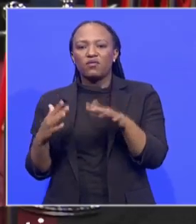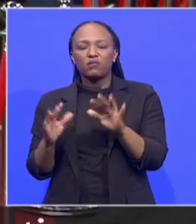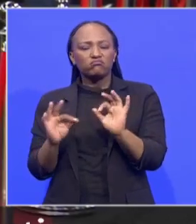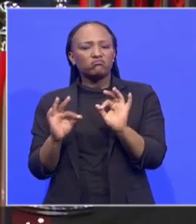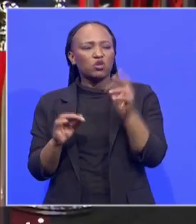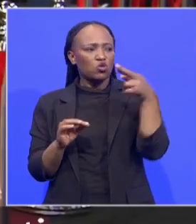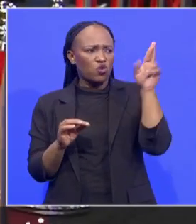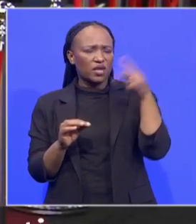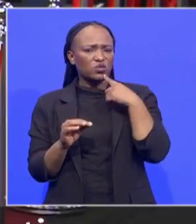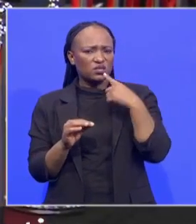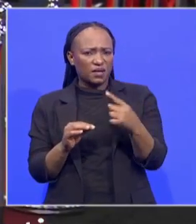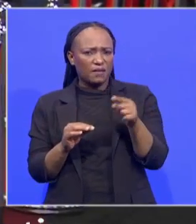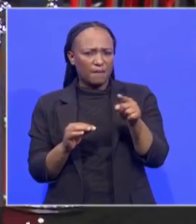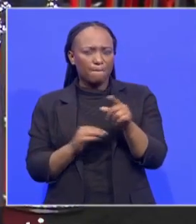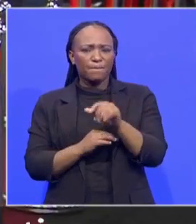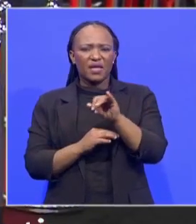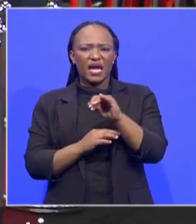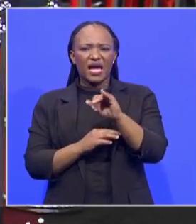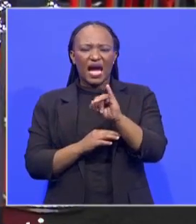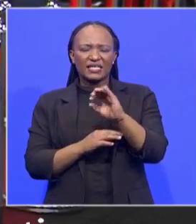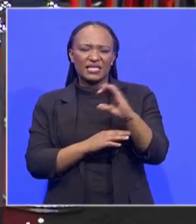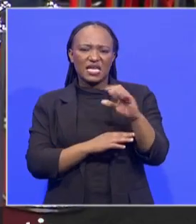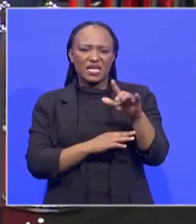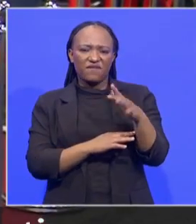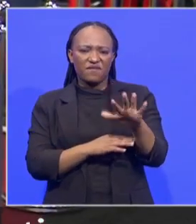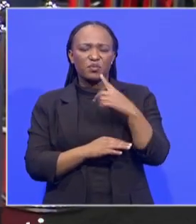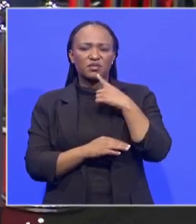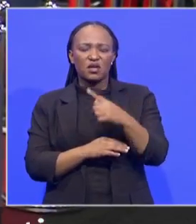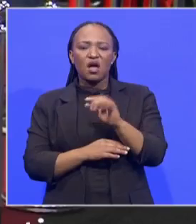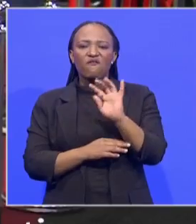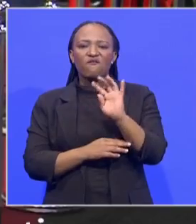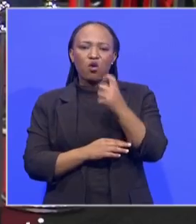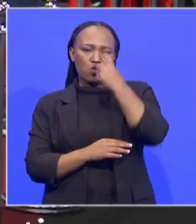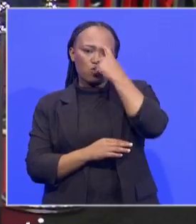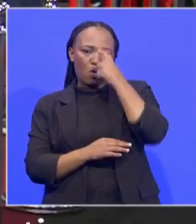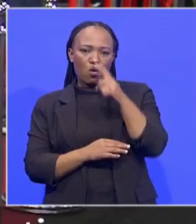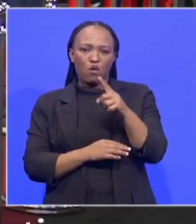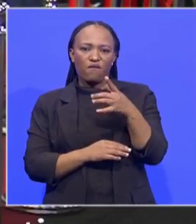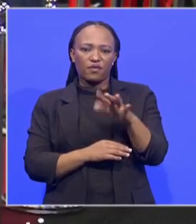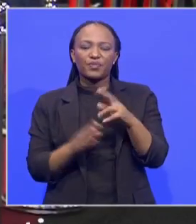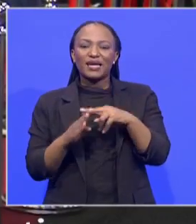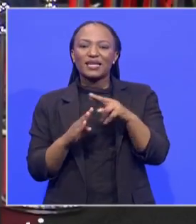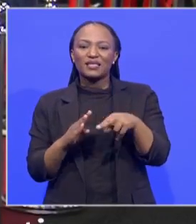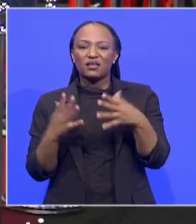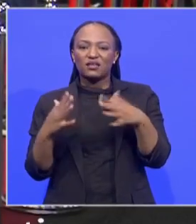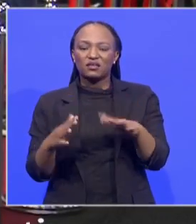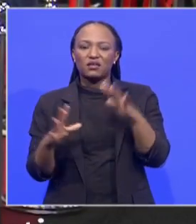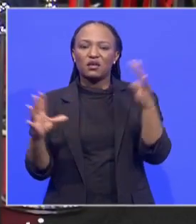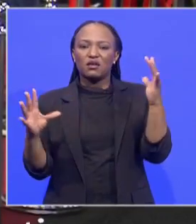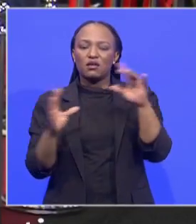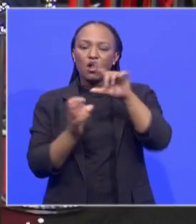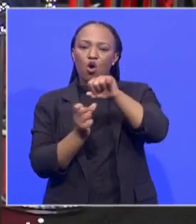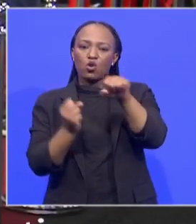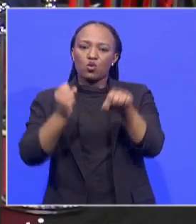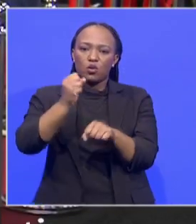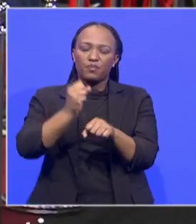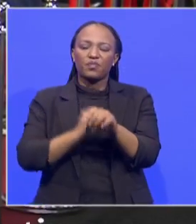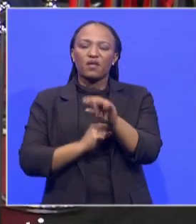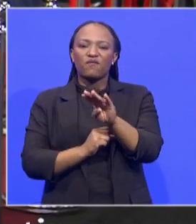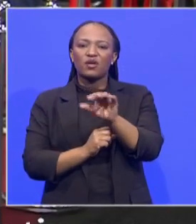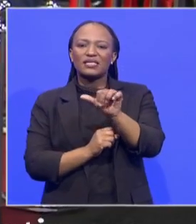cited, the IEC just basically saying that as from 4 o'clock, the results had been concluded for